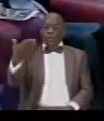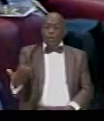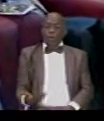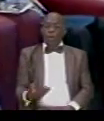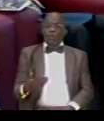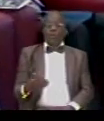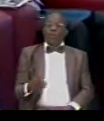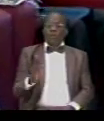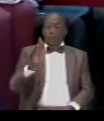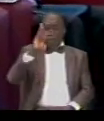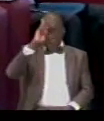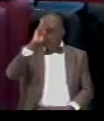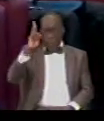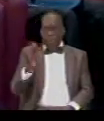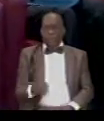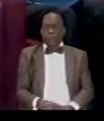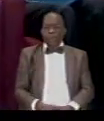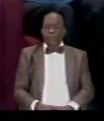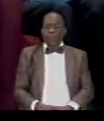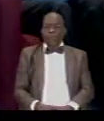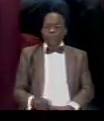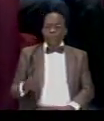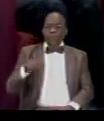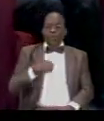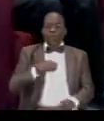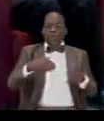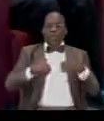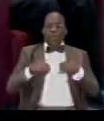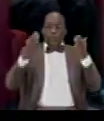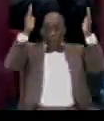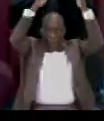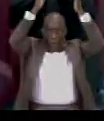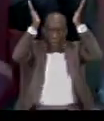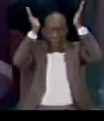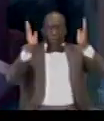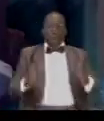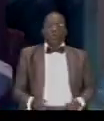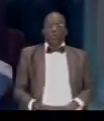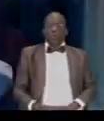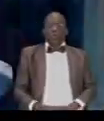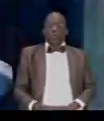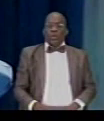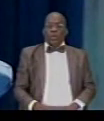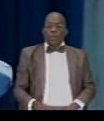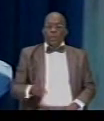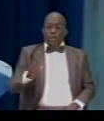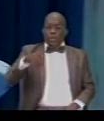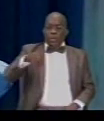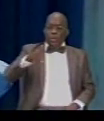We also have Bishop Dave Iyowe, Chairman,